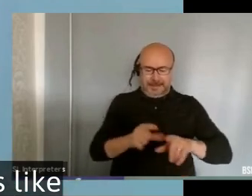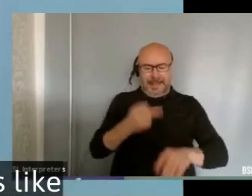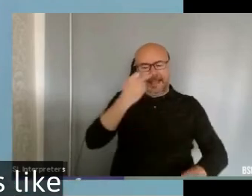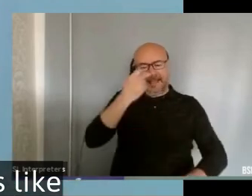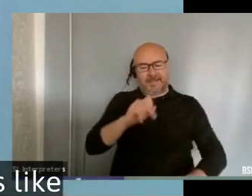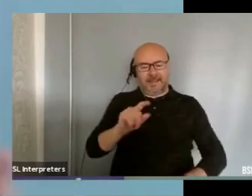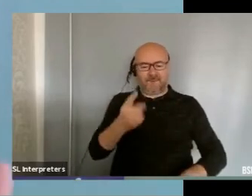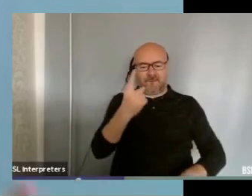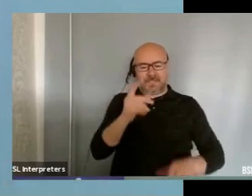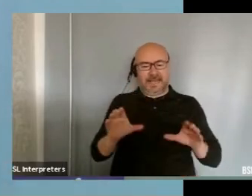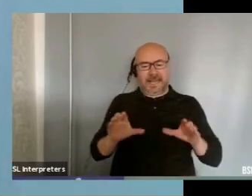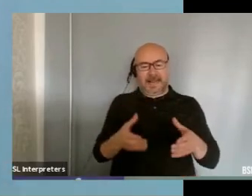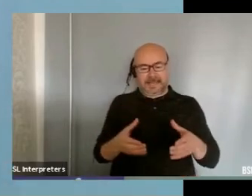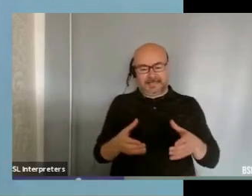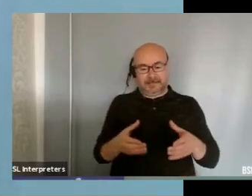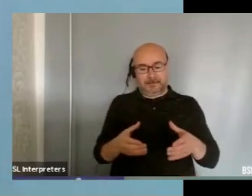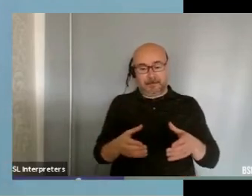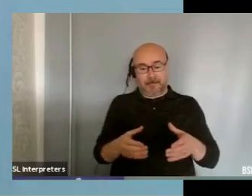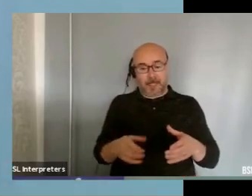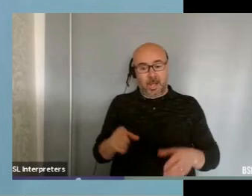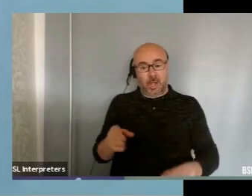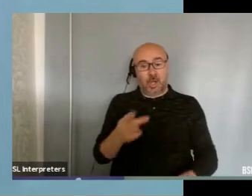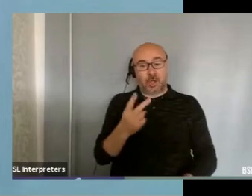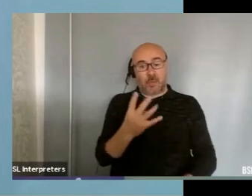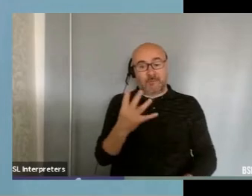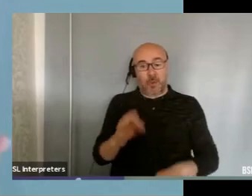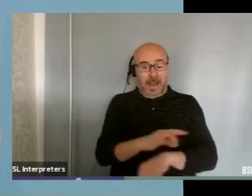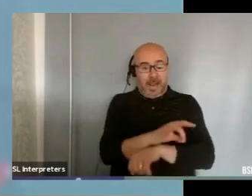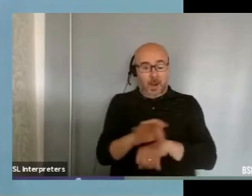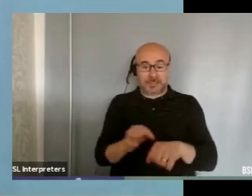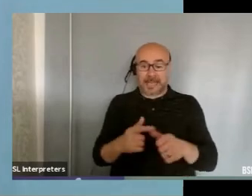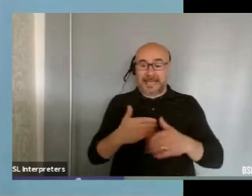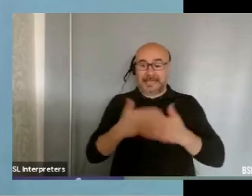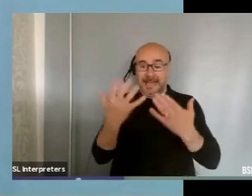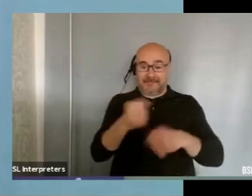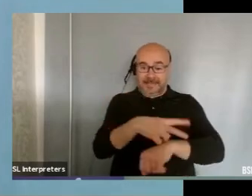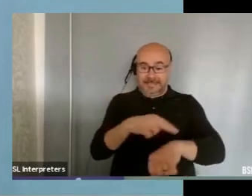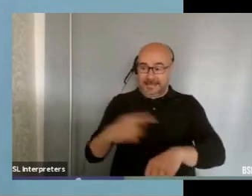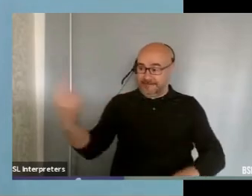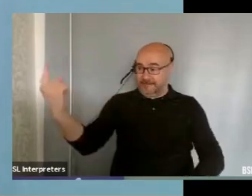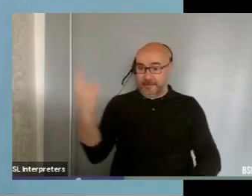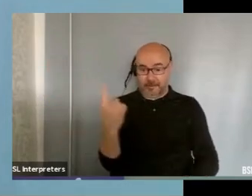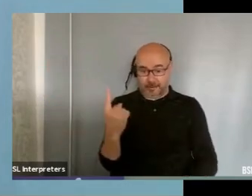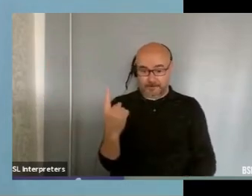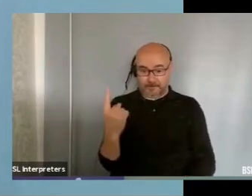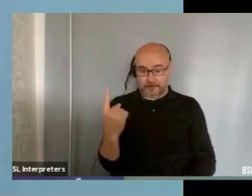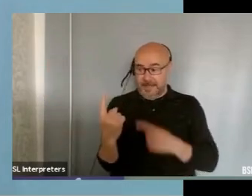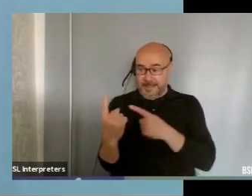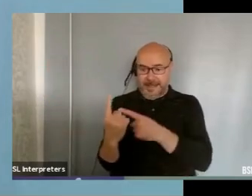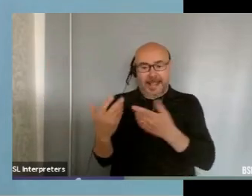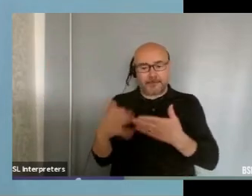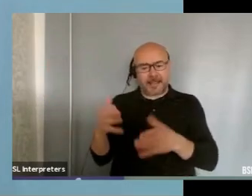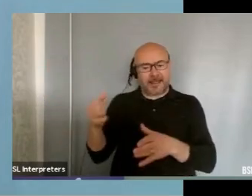24 hours a day, the pilots and the flight attendants are staffing them. And a staff member who perhaps is going through